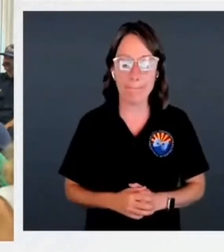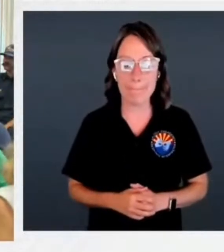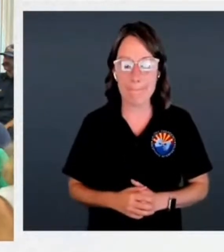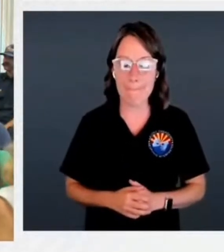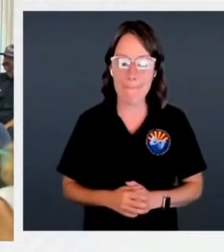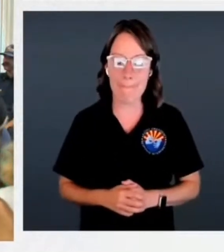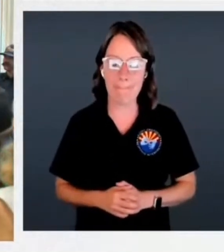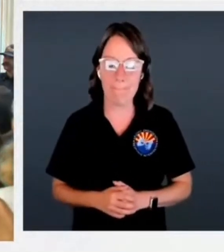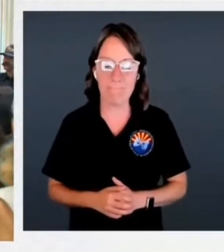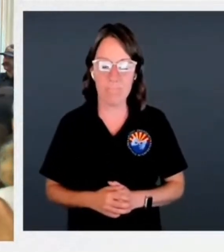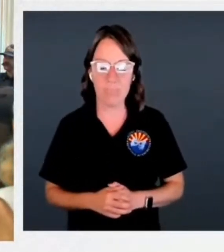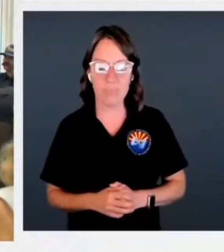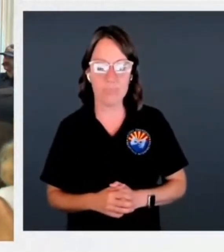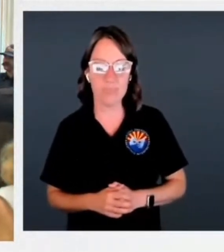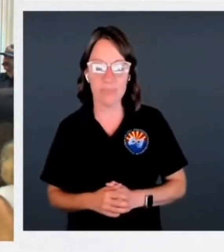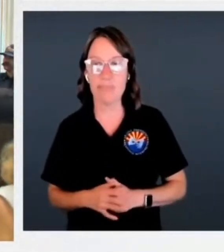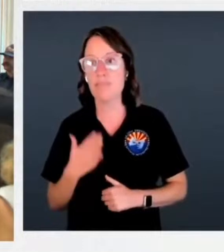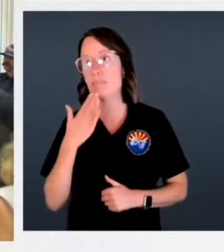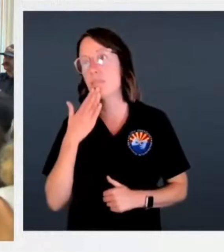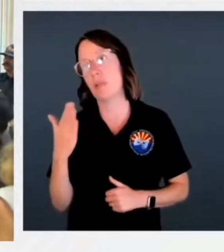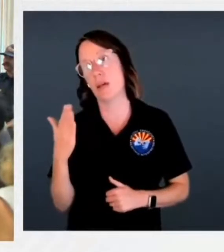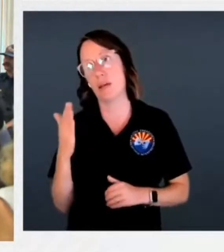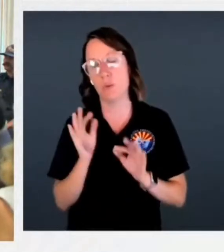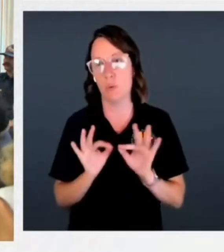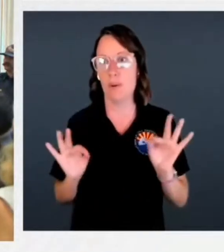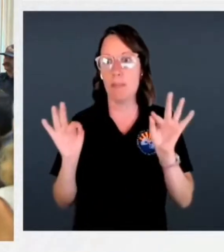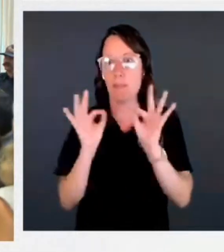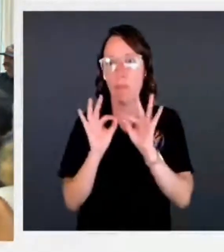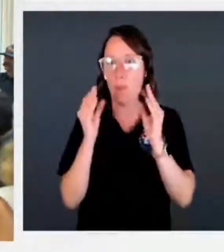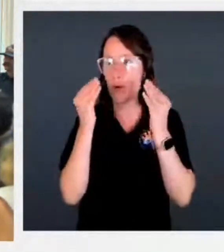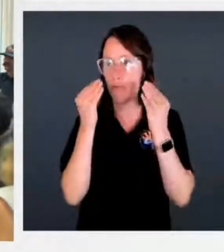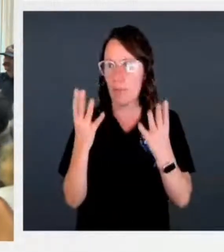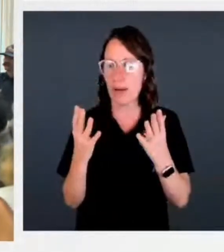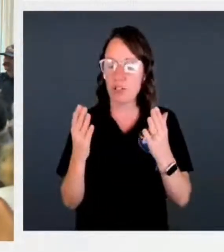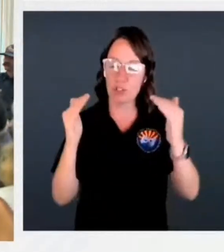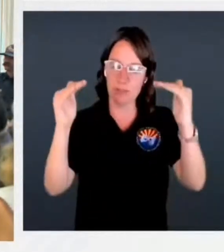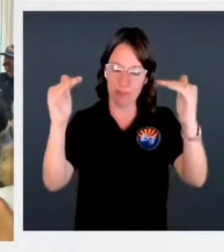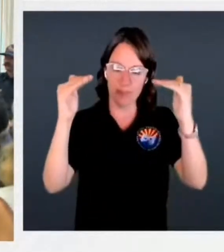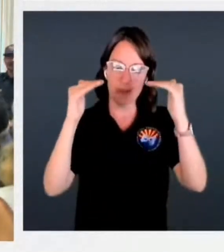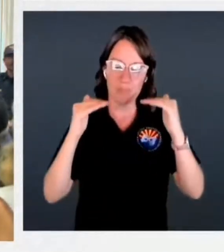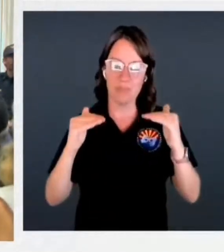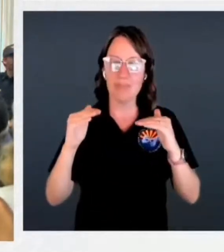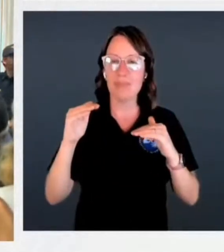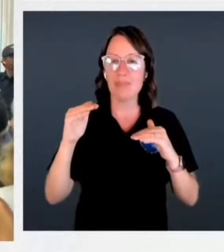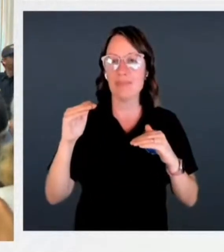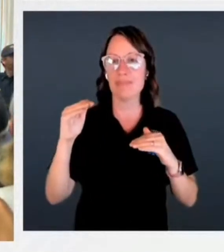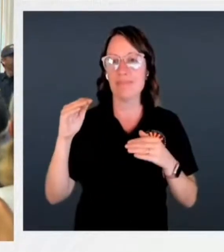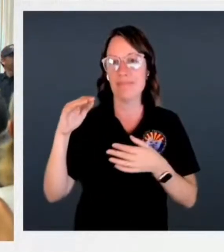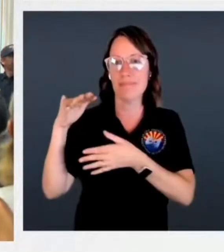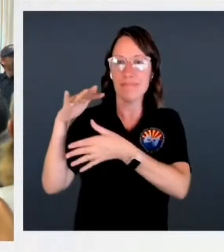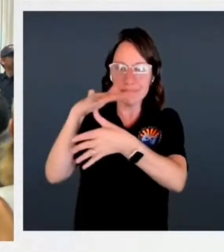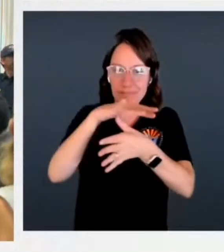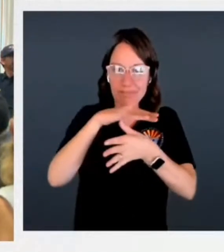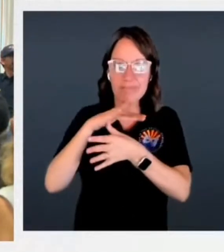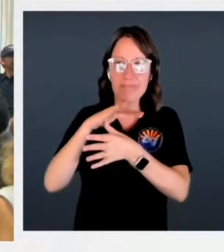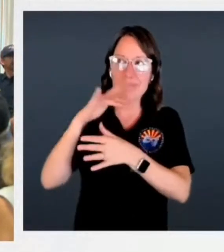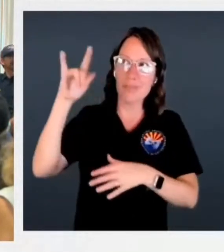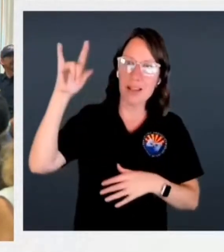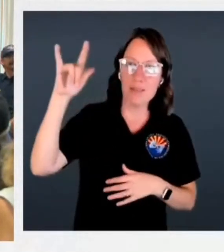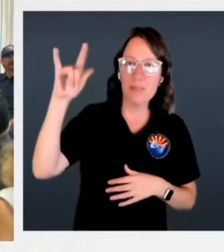Thank you for all that important information. We appreciate that. And next we'll have up our Air Resources Advisor, Jill Webster.